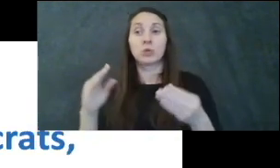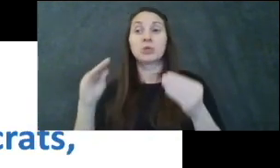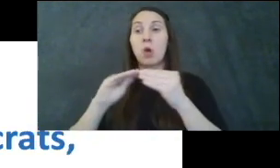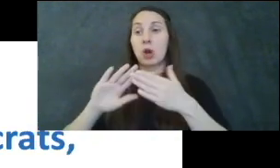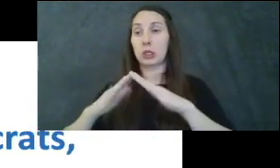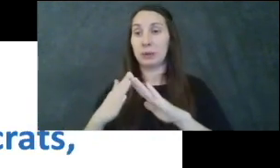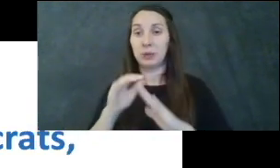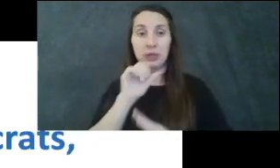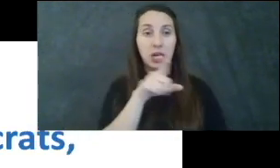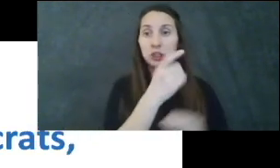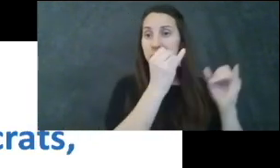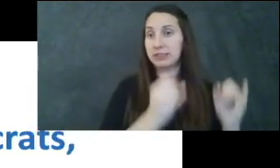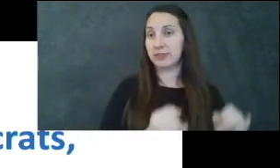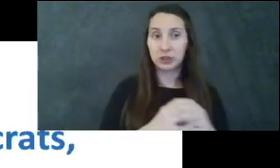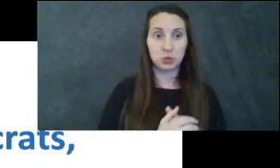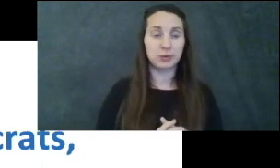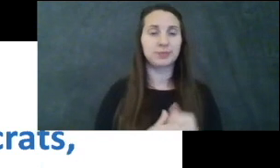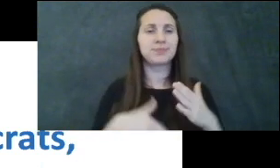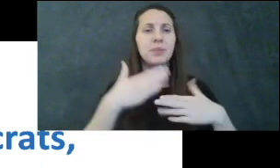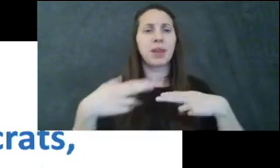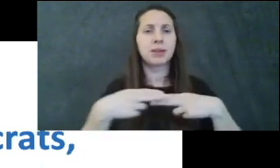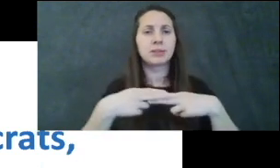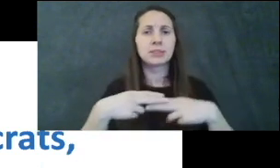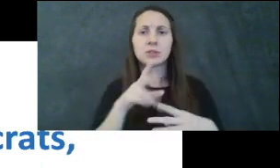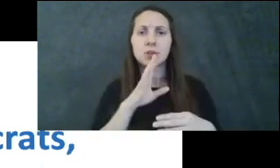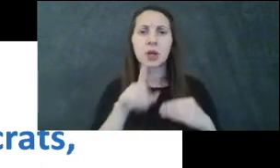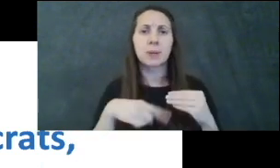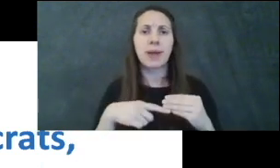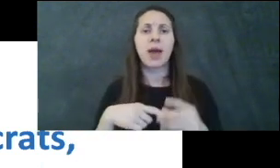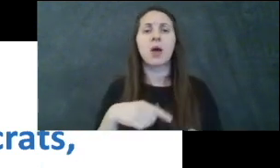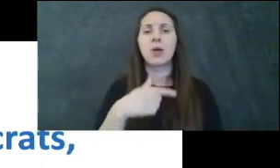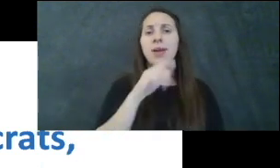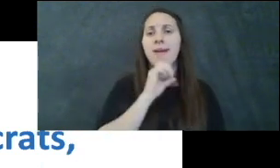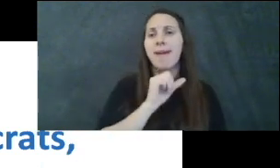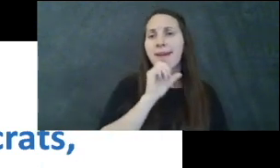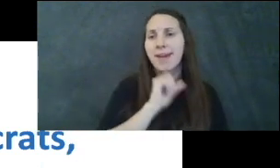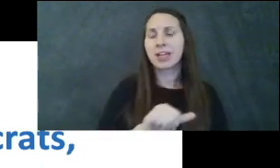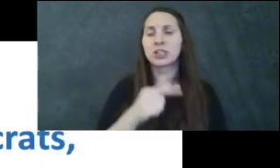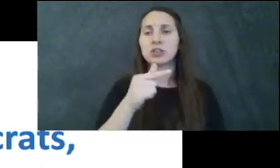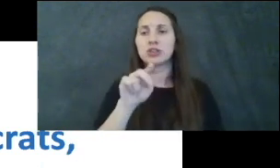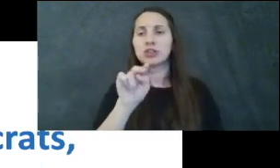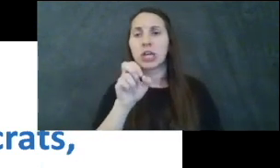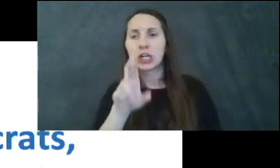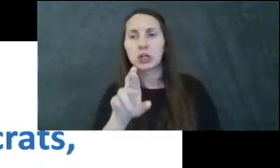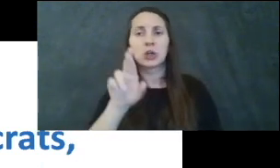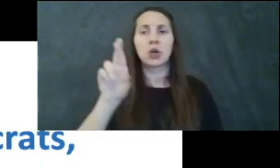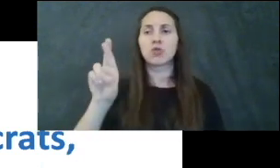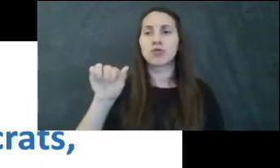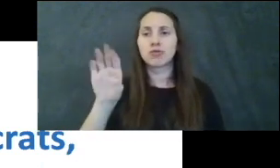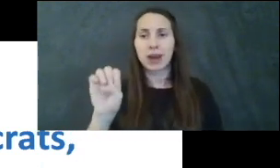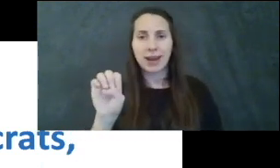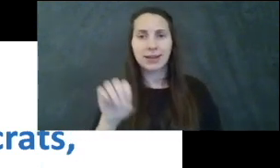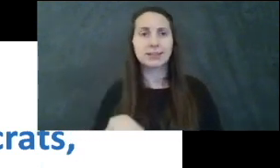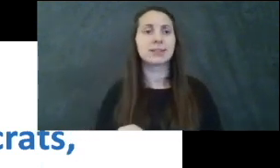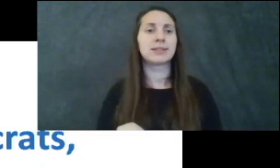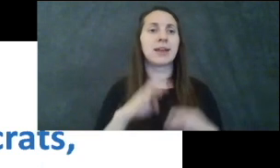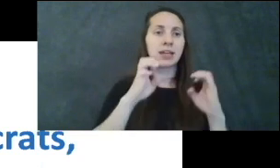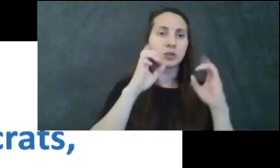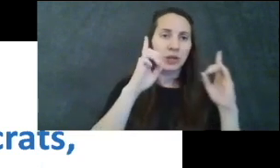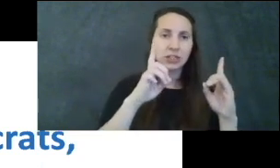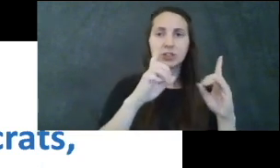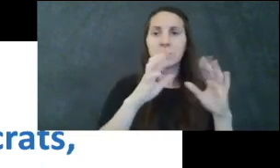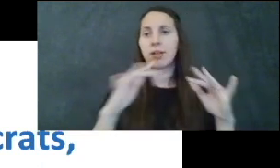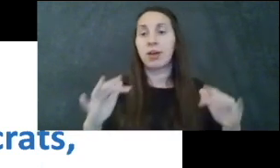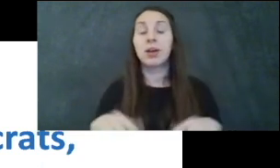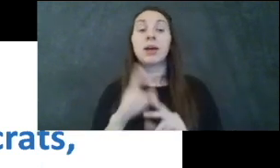age, education, race, and party identification, people agree strongly with